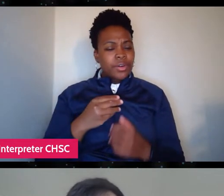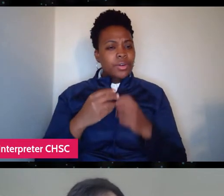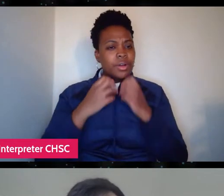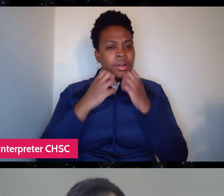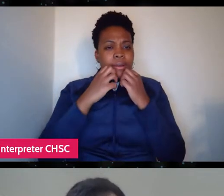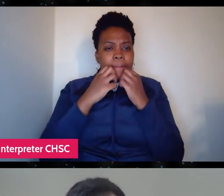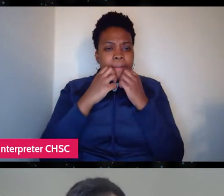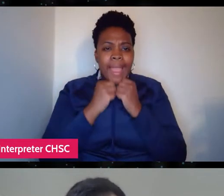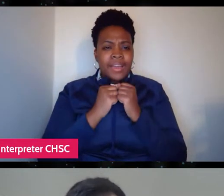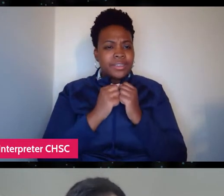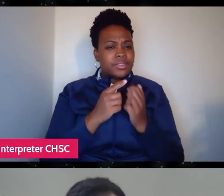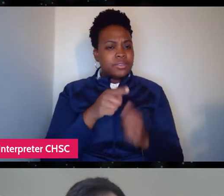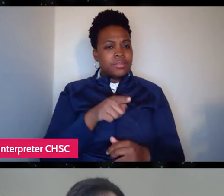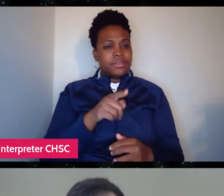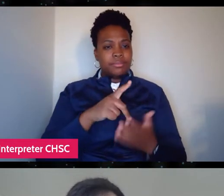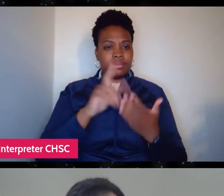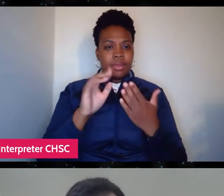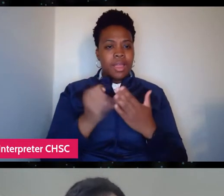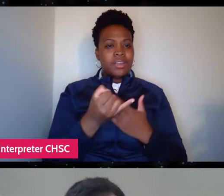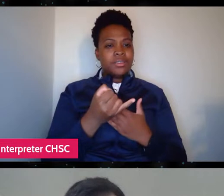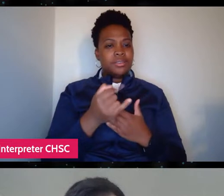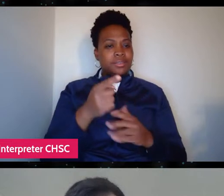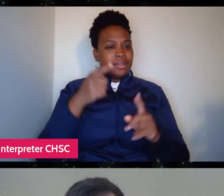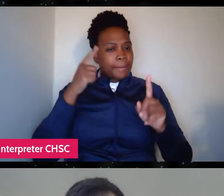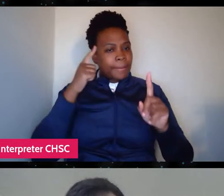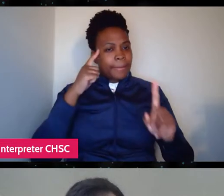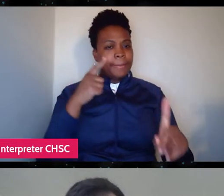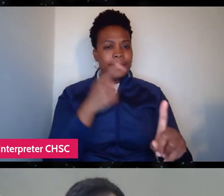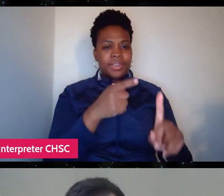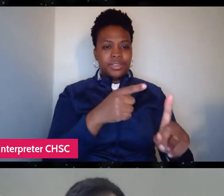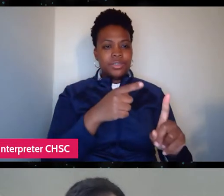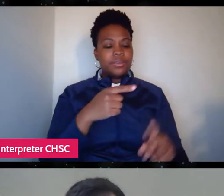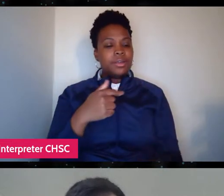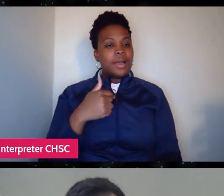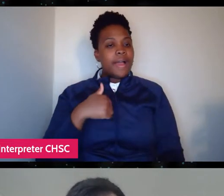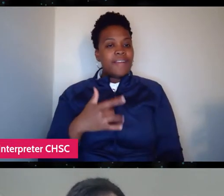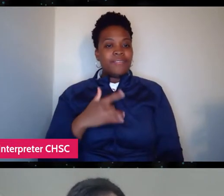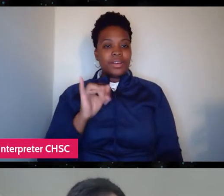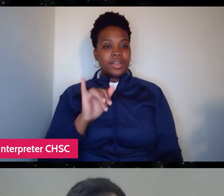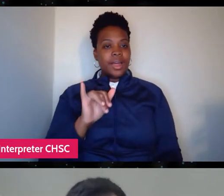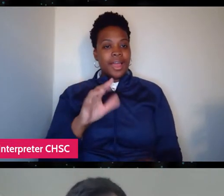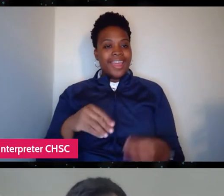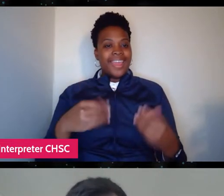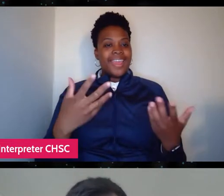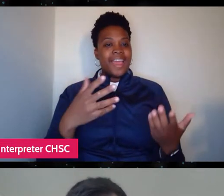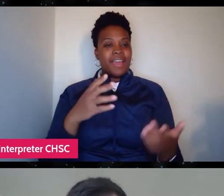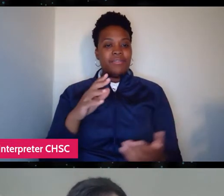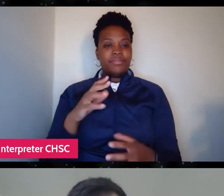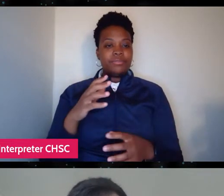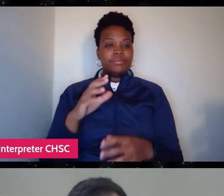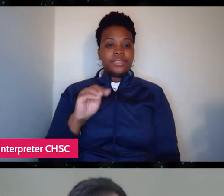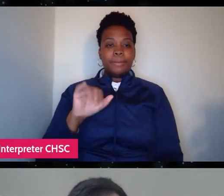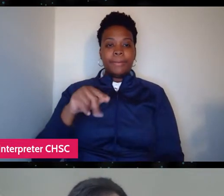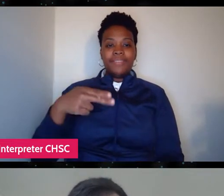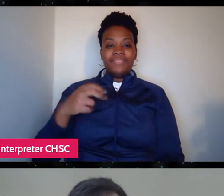of this project and the mission, I feel like just gives Memphis Meats this